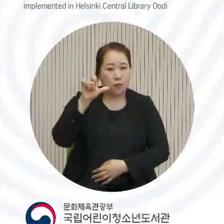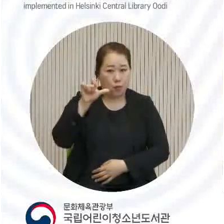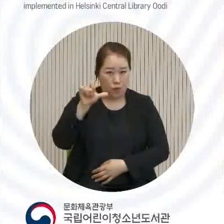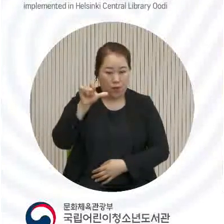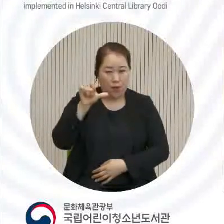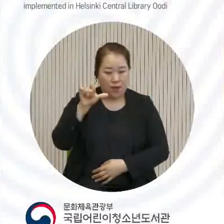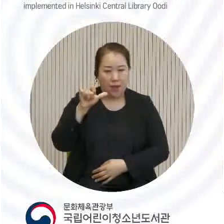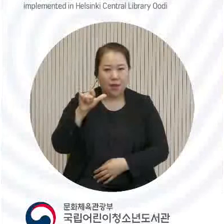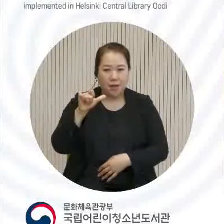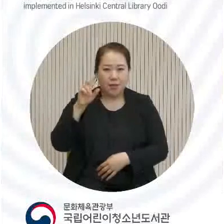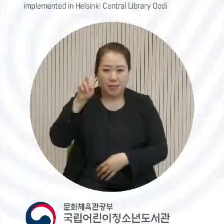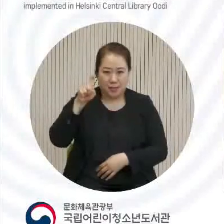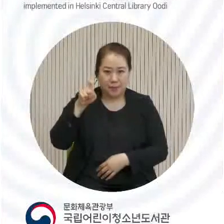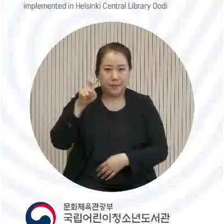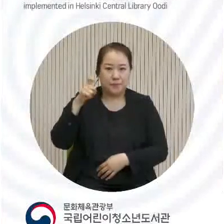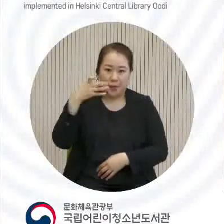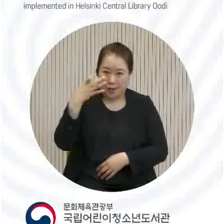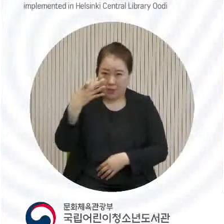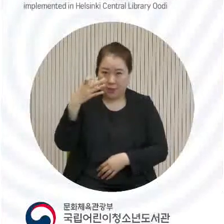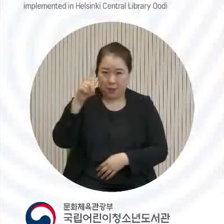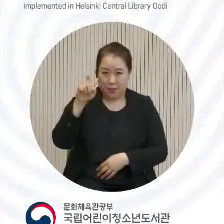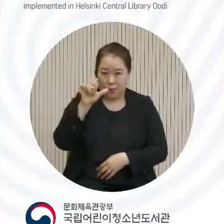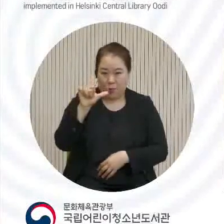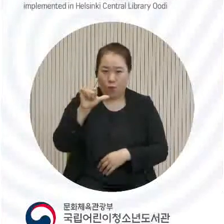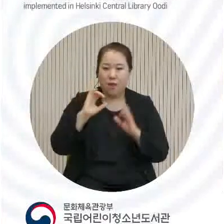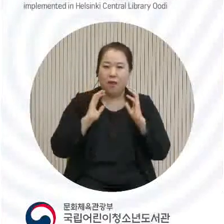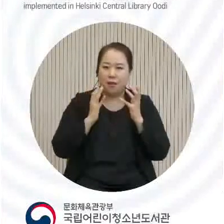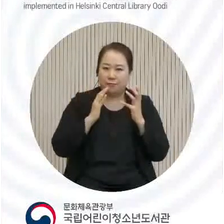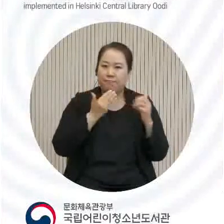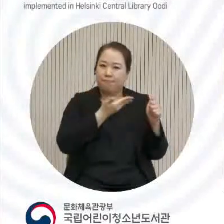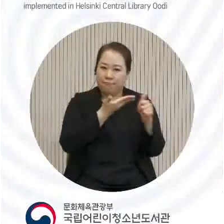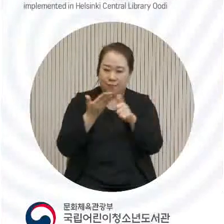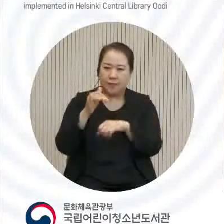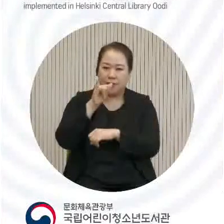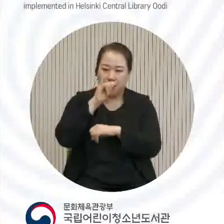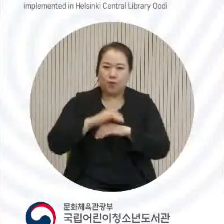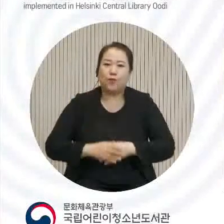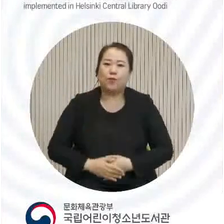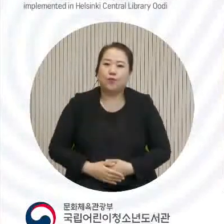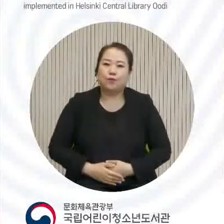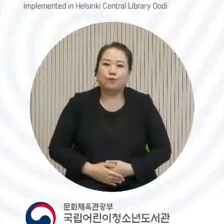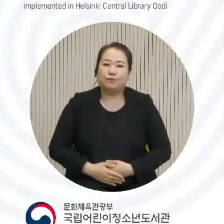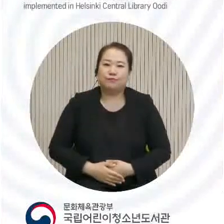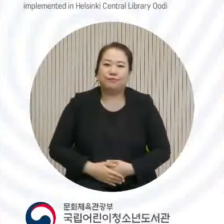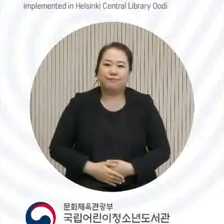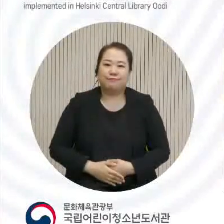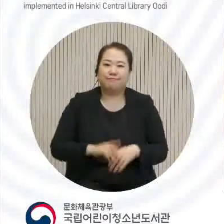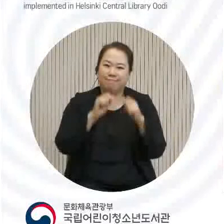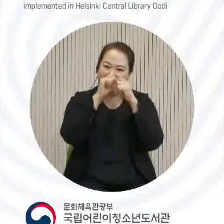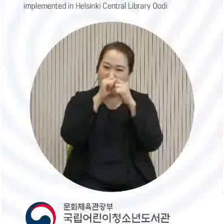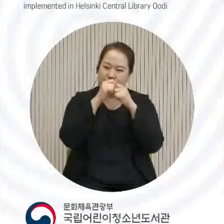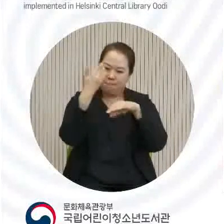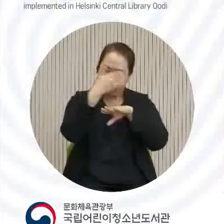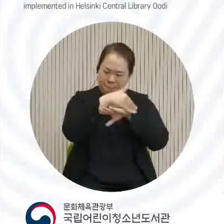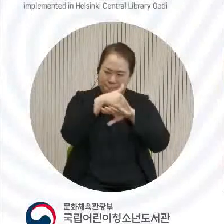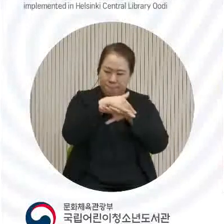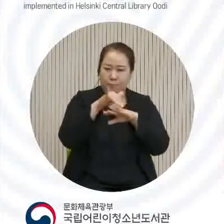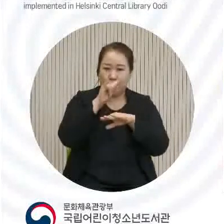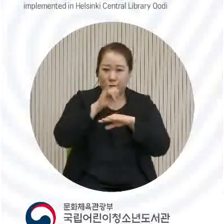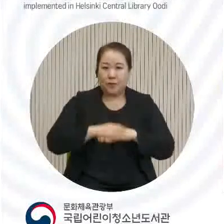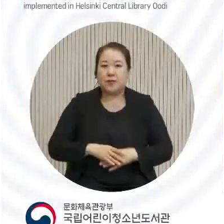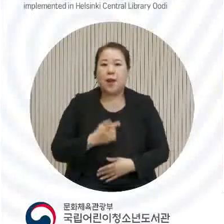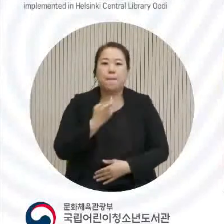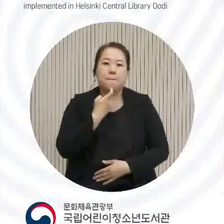the contents of the new National Core Curriculum for Basic Education, provided by the Finnish National Board of